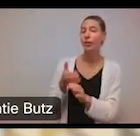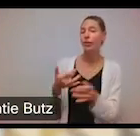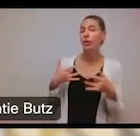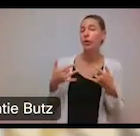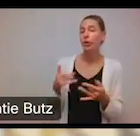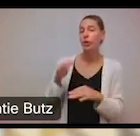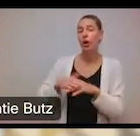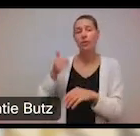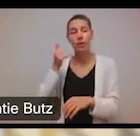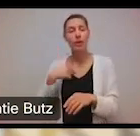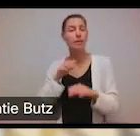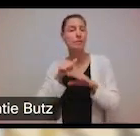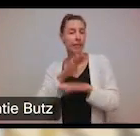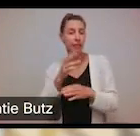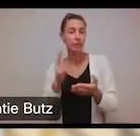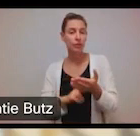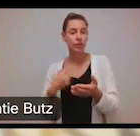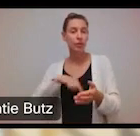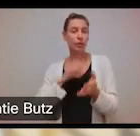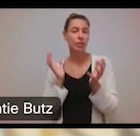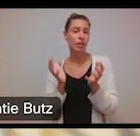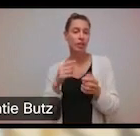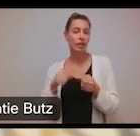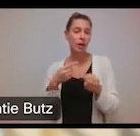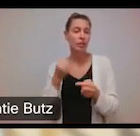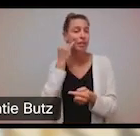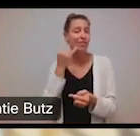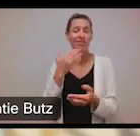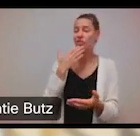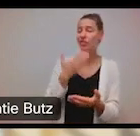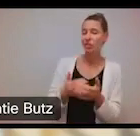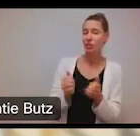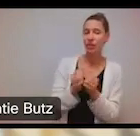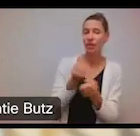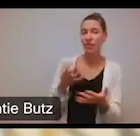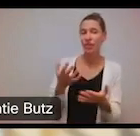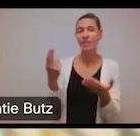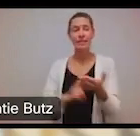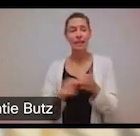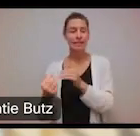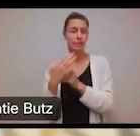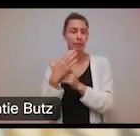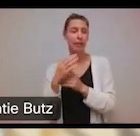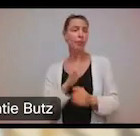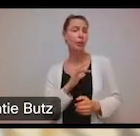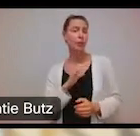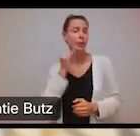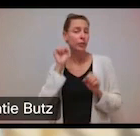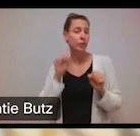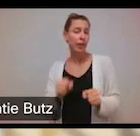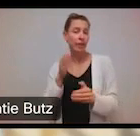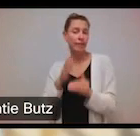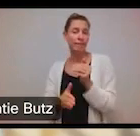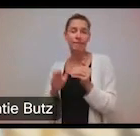about. If you're good with everything, sign it and send it back to me. It would be cool if you could have that done ASAP. If you have any questions, shoot